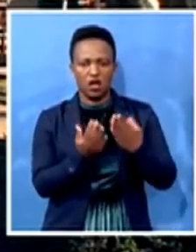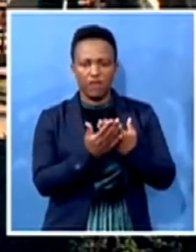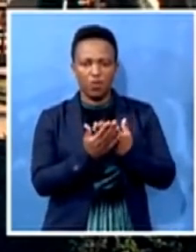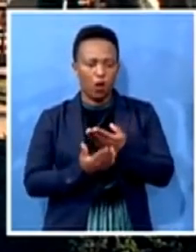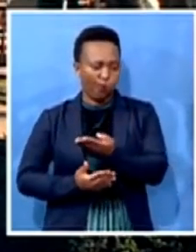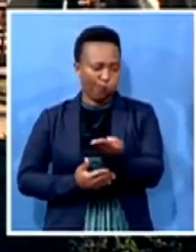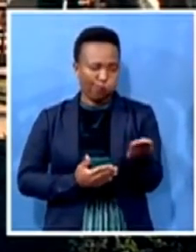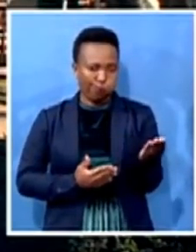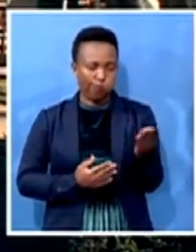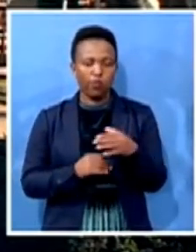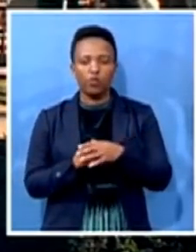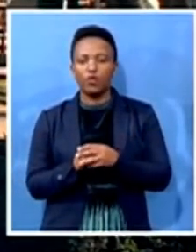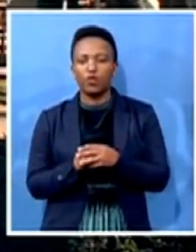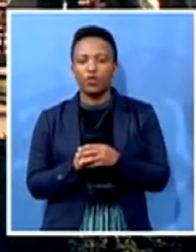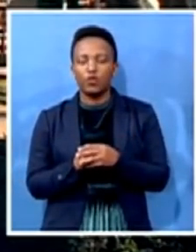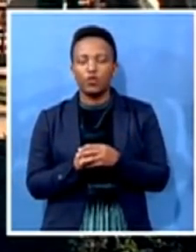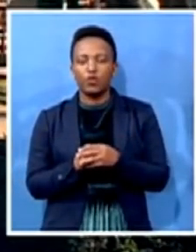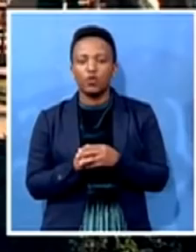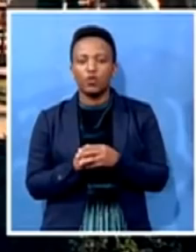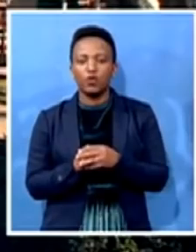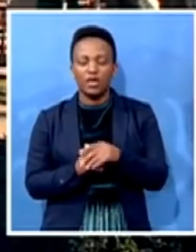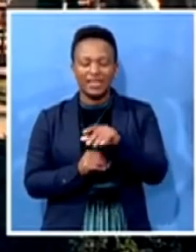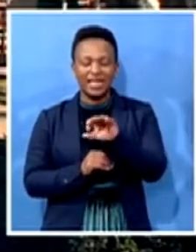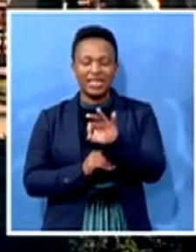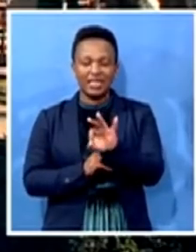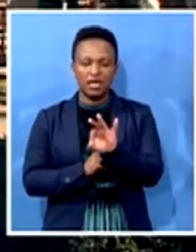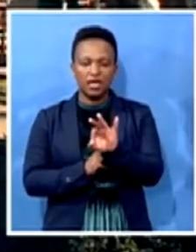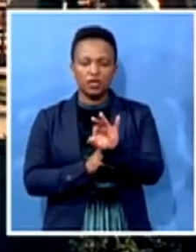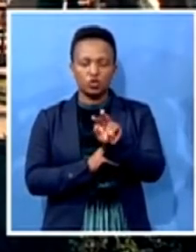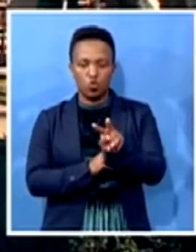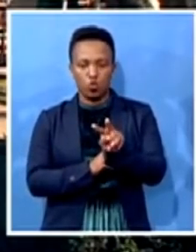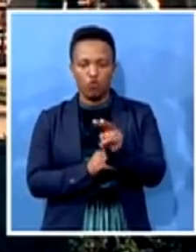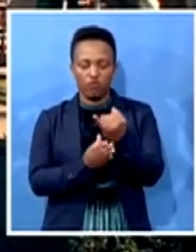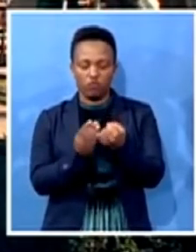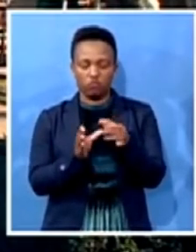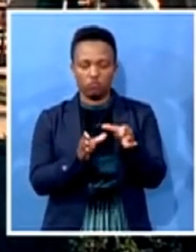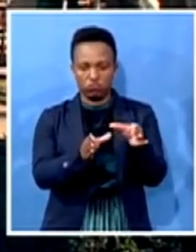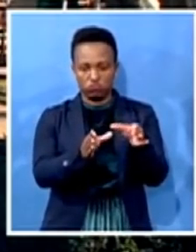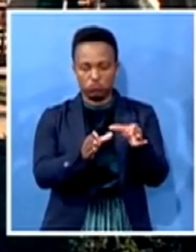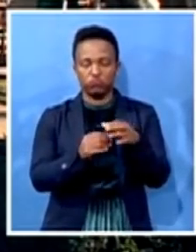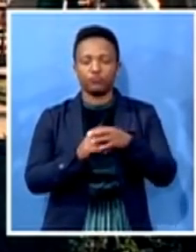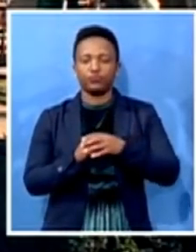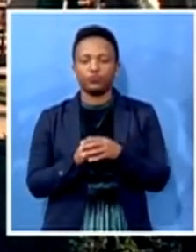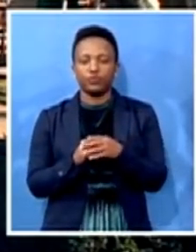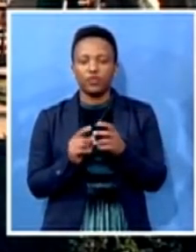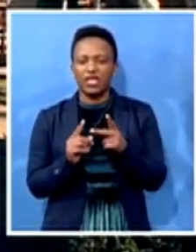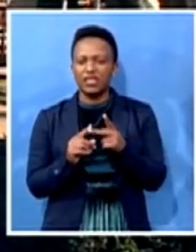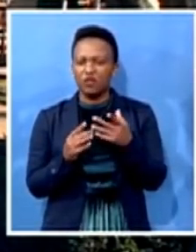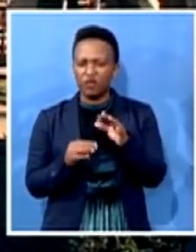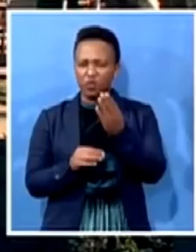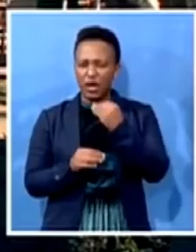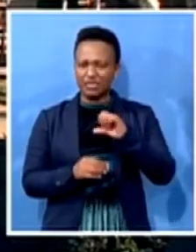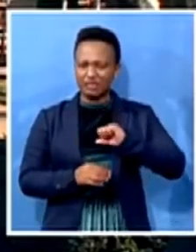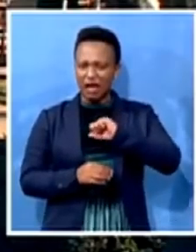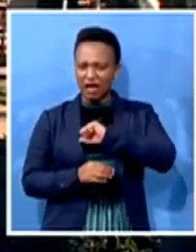42 for quarantine. And I think one of the questions was with regards to the staffing. Yeah. Yeah, the staffing here